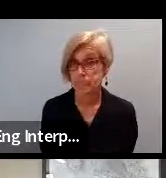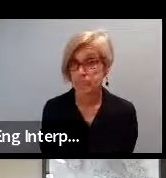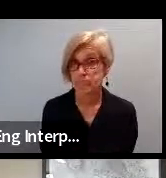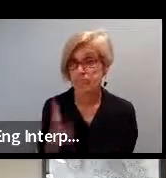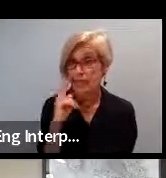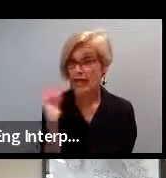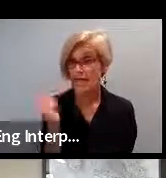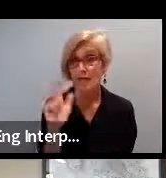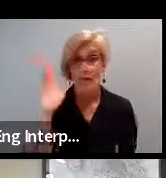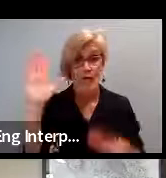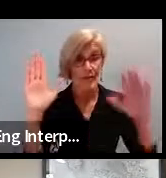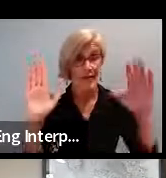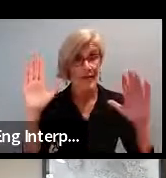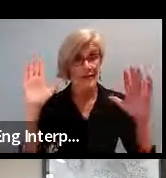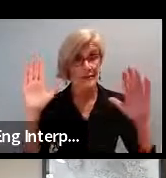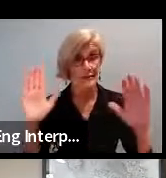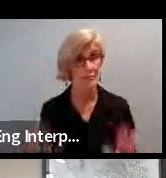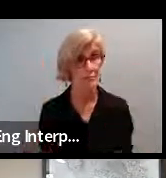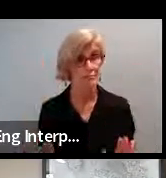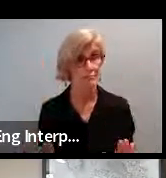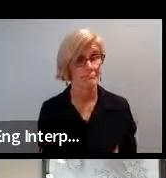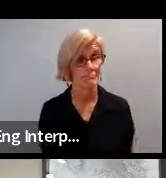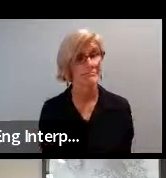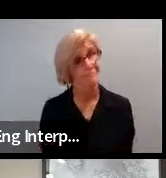have answered all the raised hands.